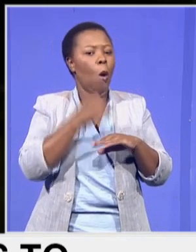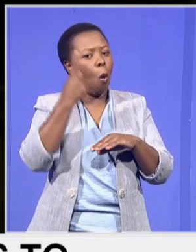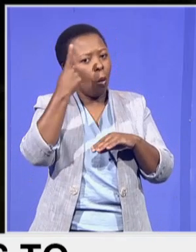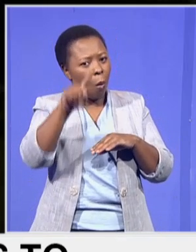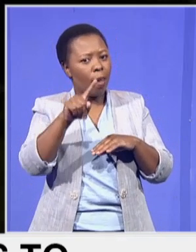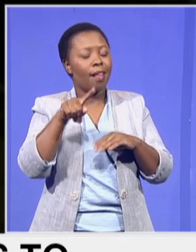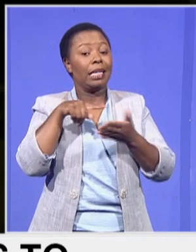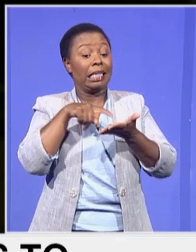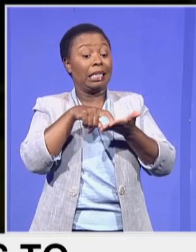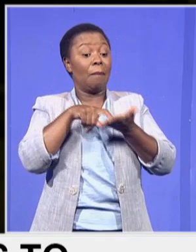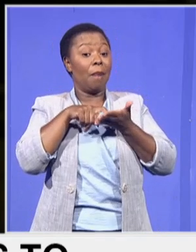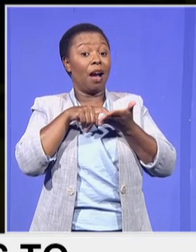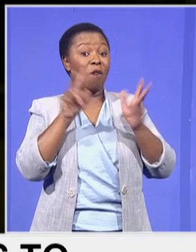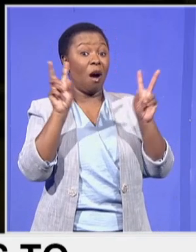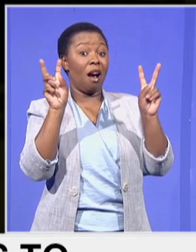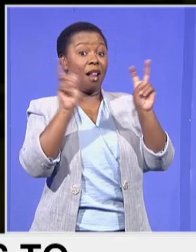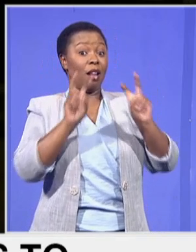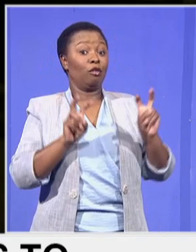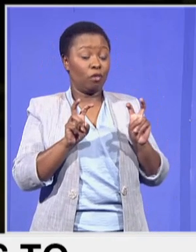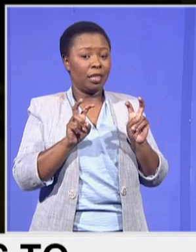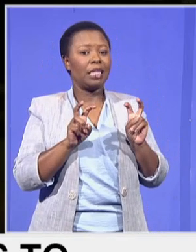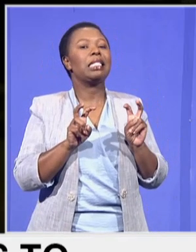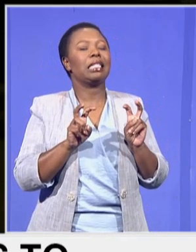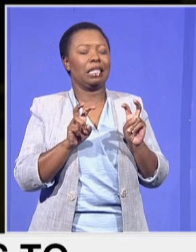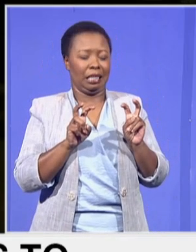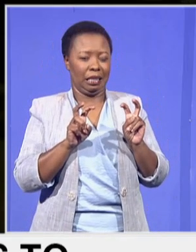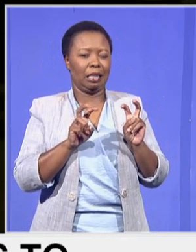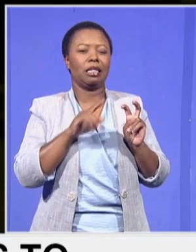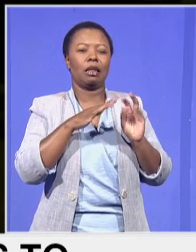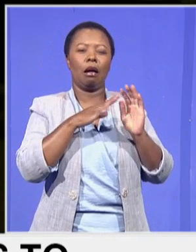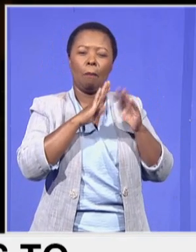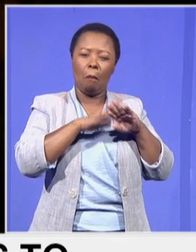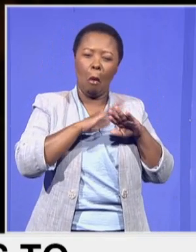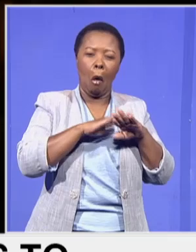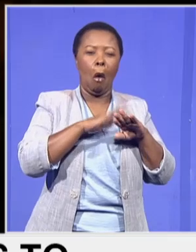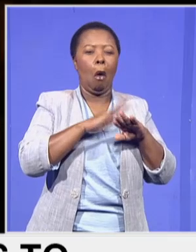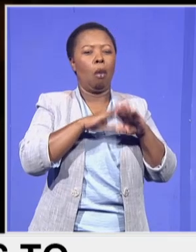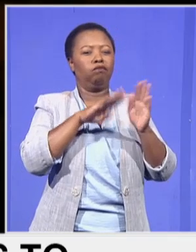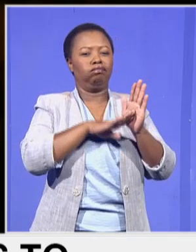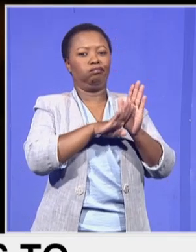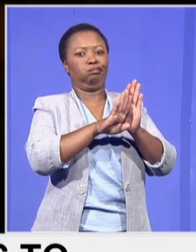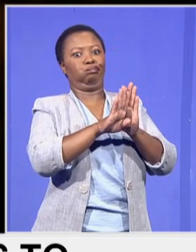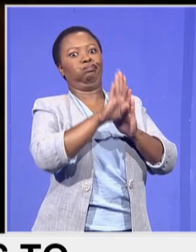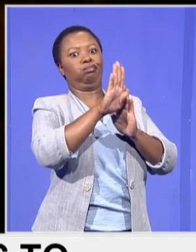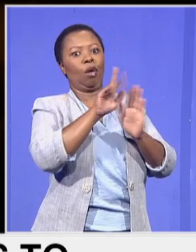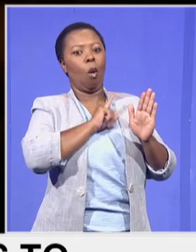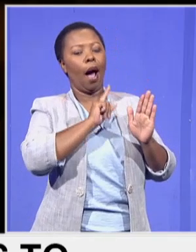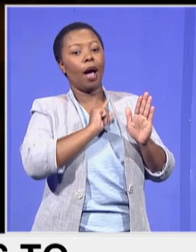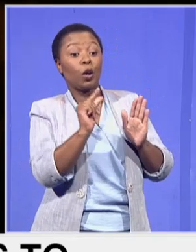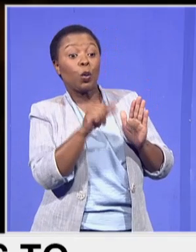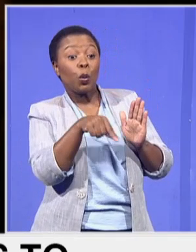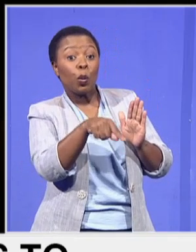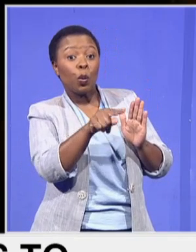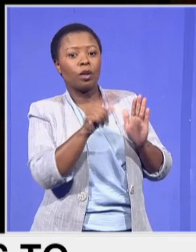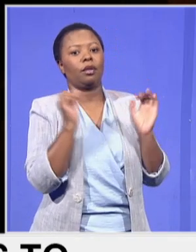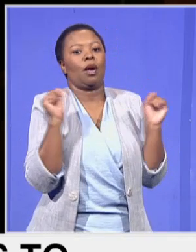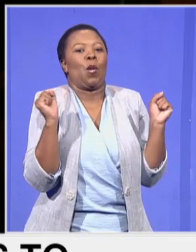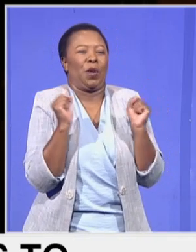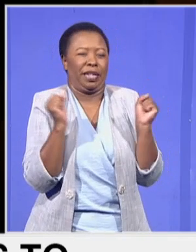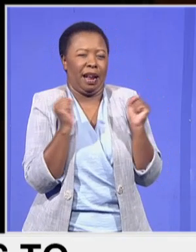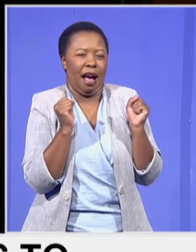demand for electricity will greatly increase as we approach the winter months, which is not uncommon.